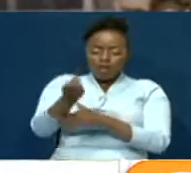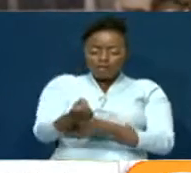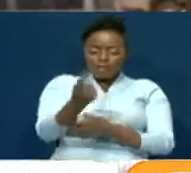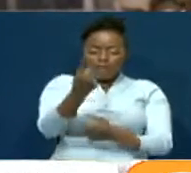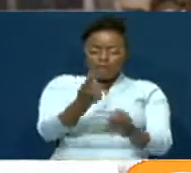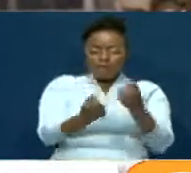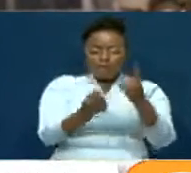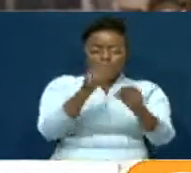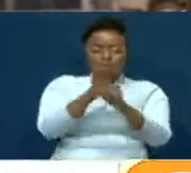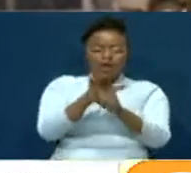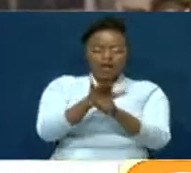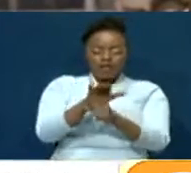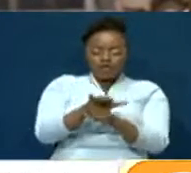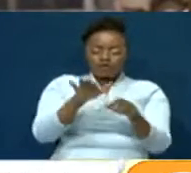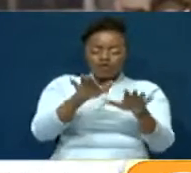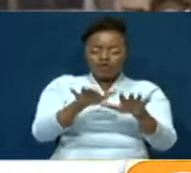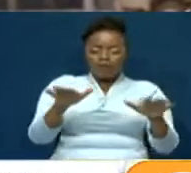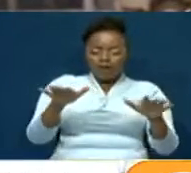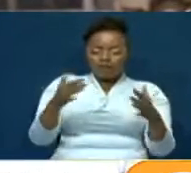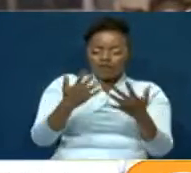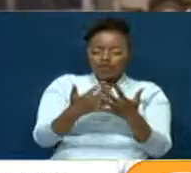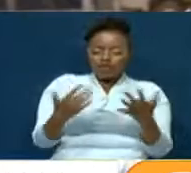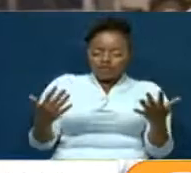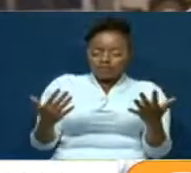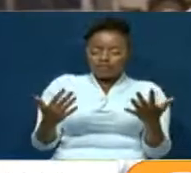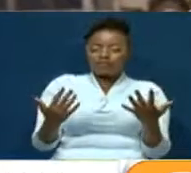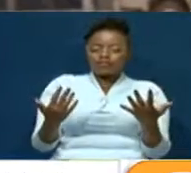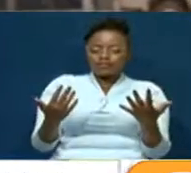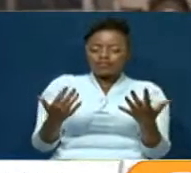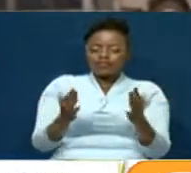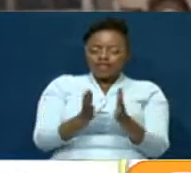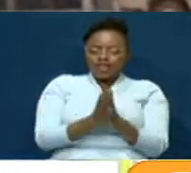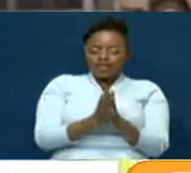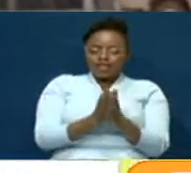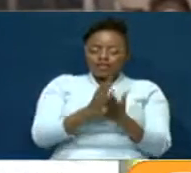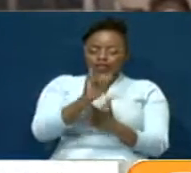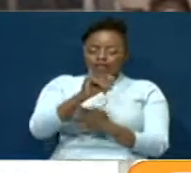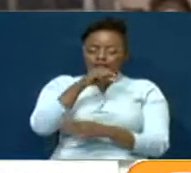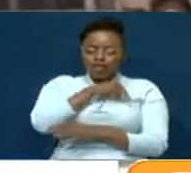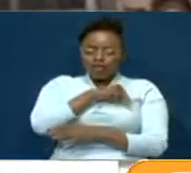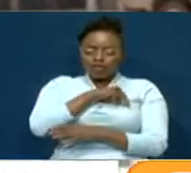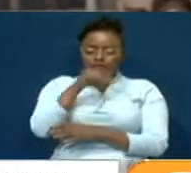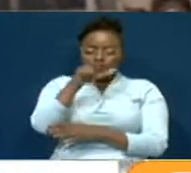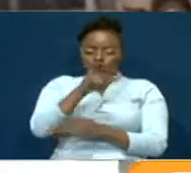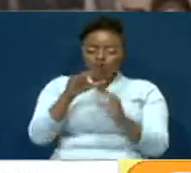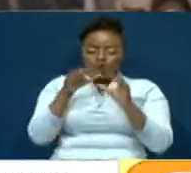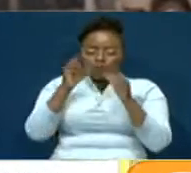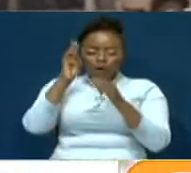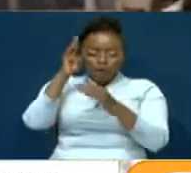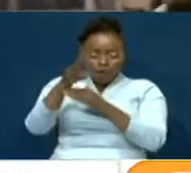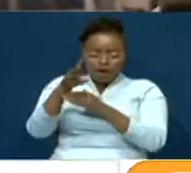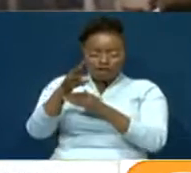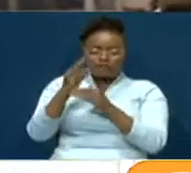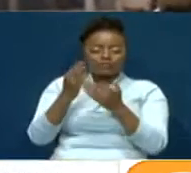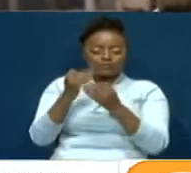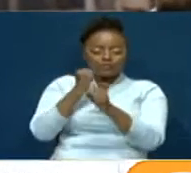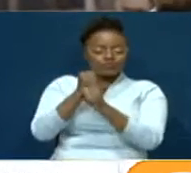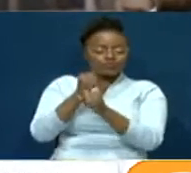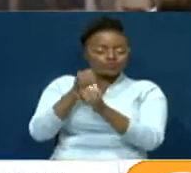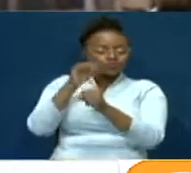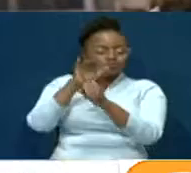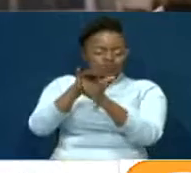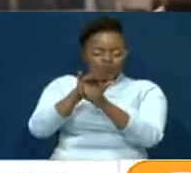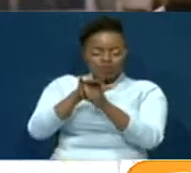you know, a lot of, market for produce and so on. And therefore, the benefits to the local community will actually go beyond